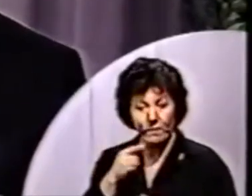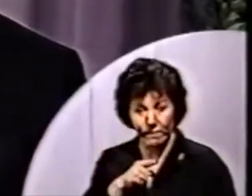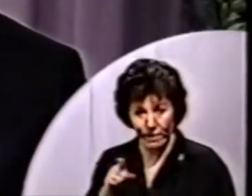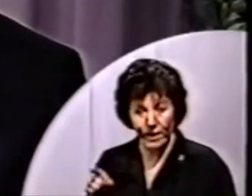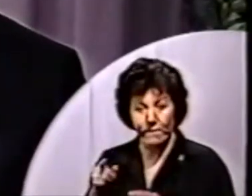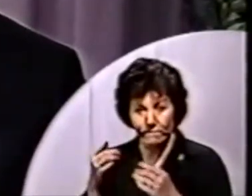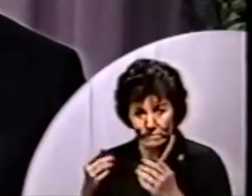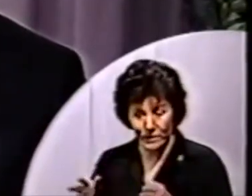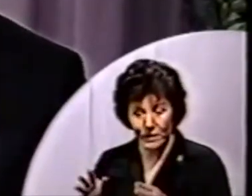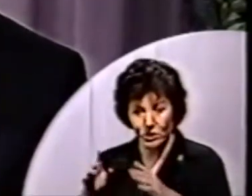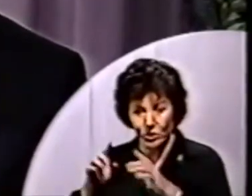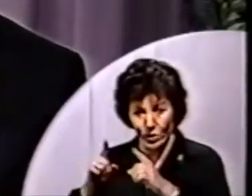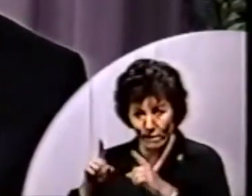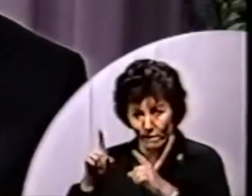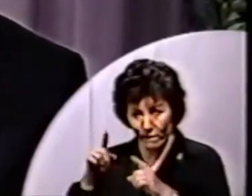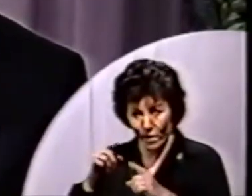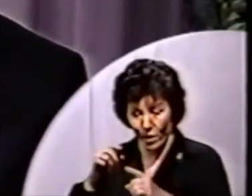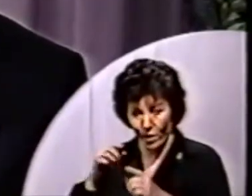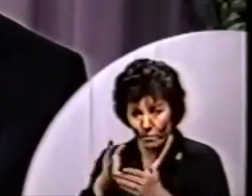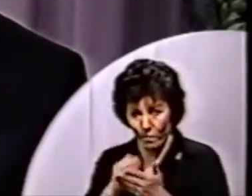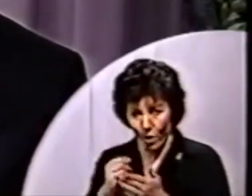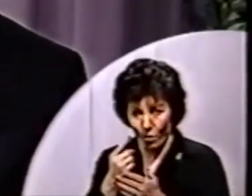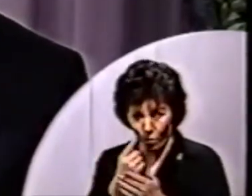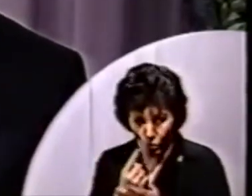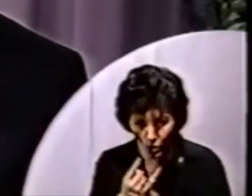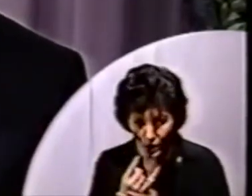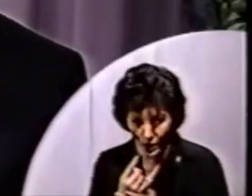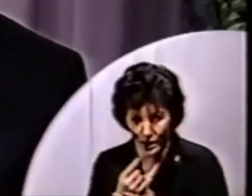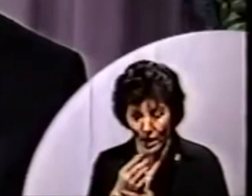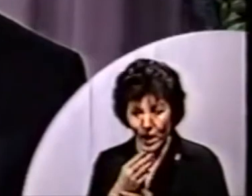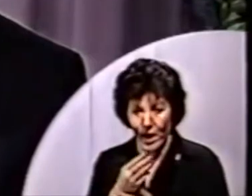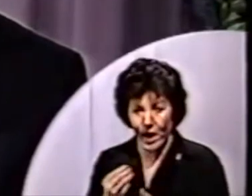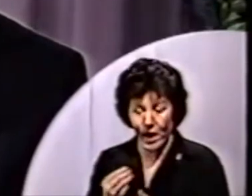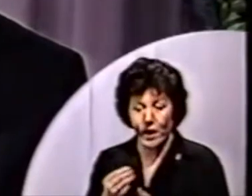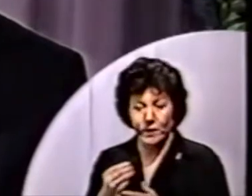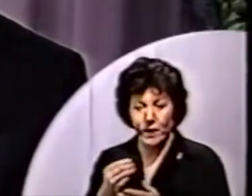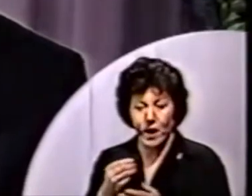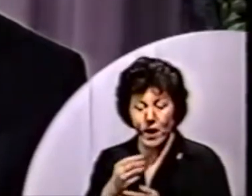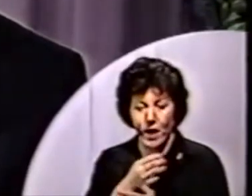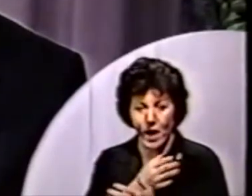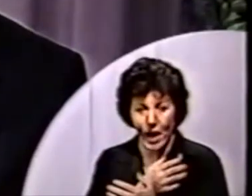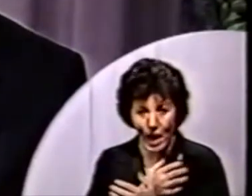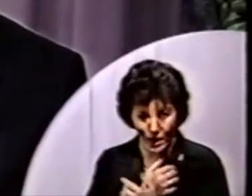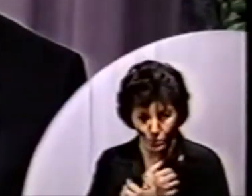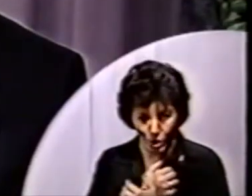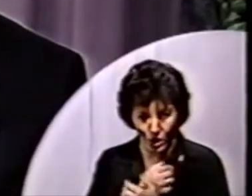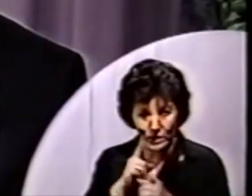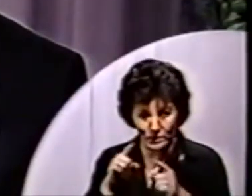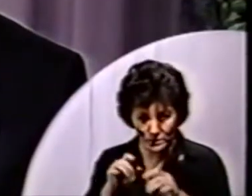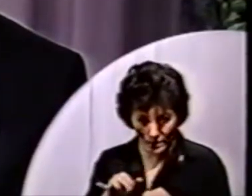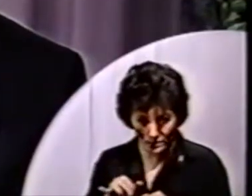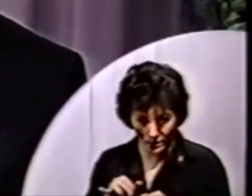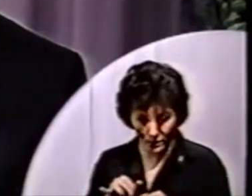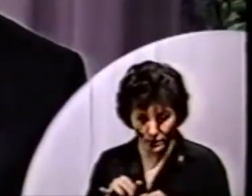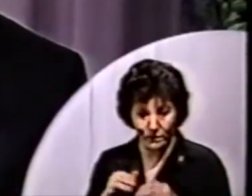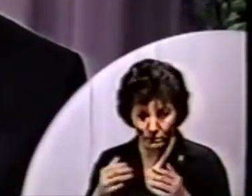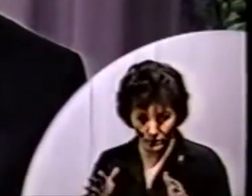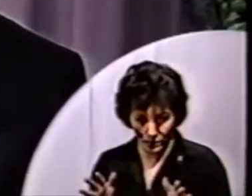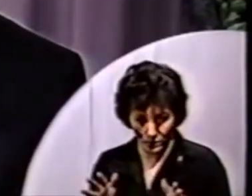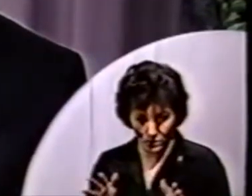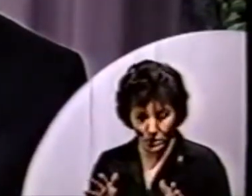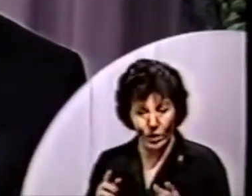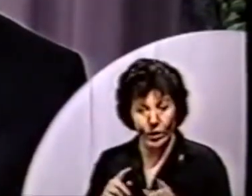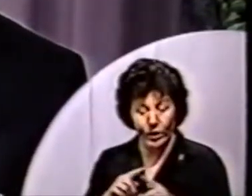and animal testing on those two vaccines. And with any